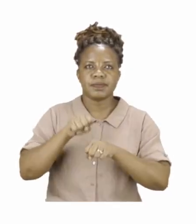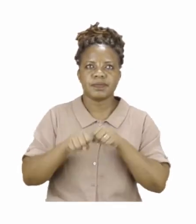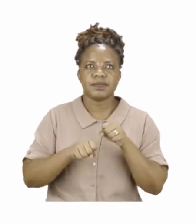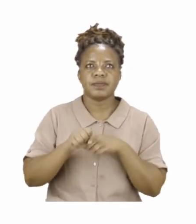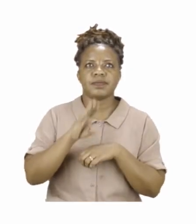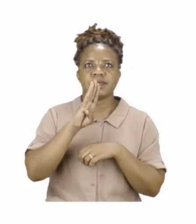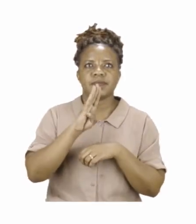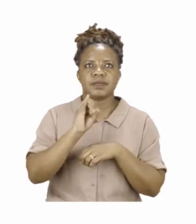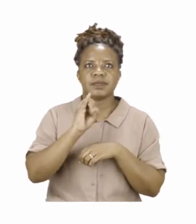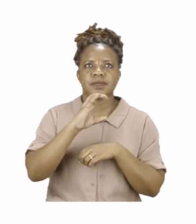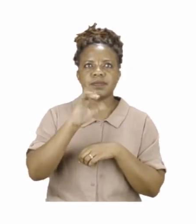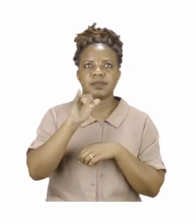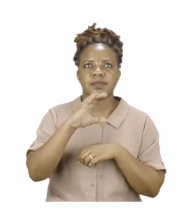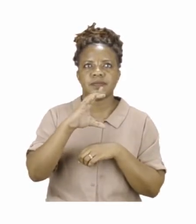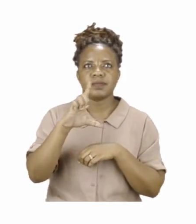bus,